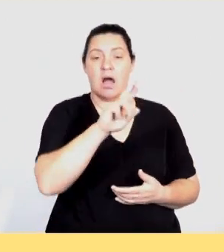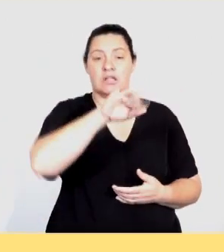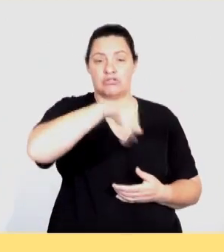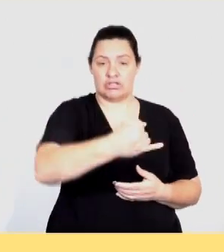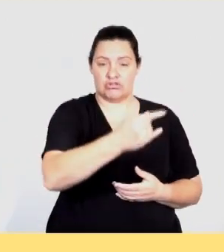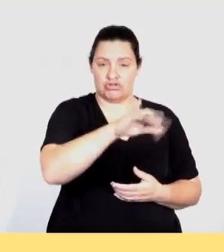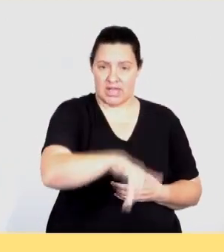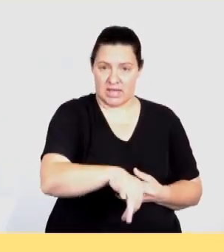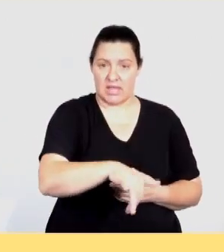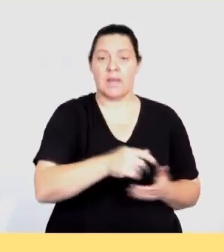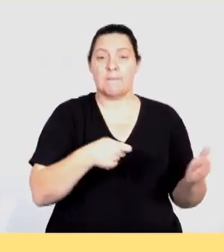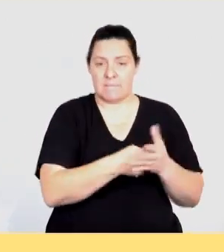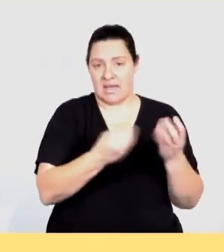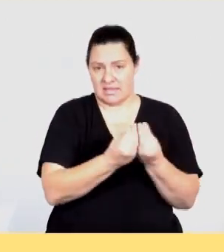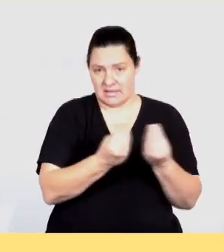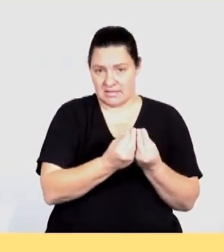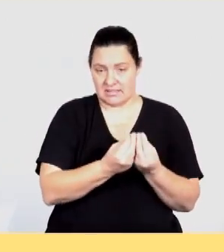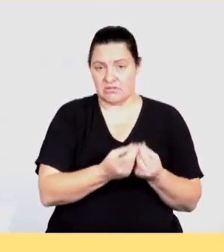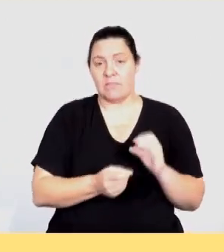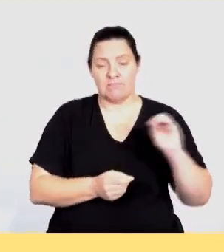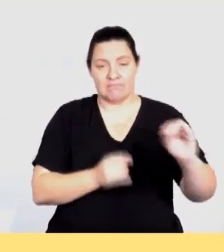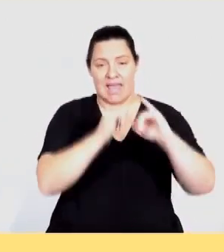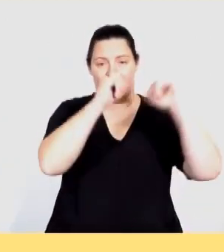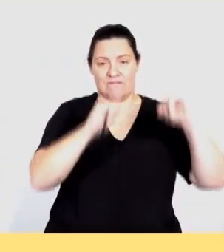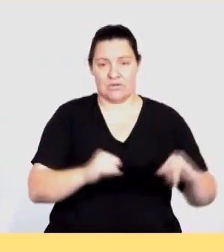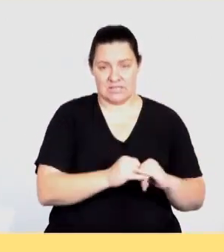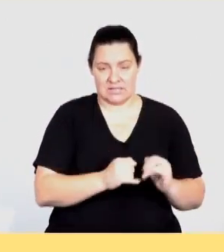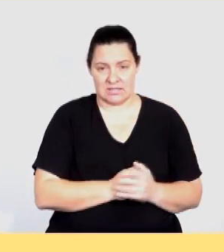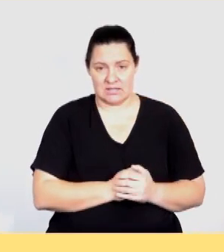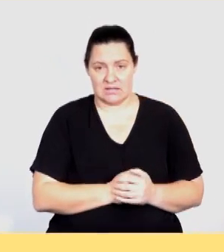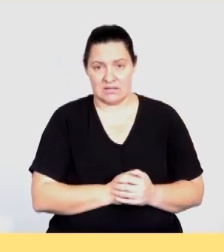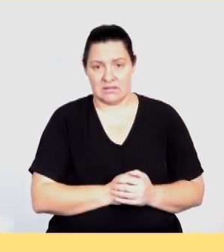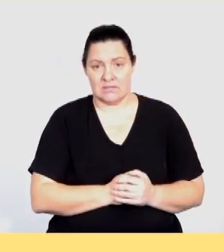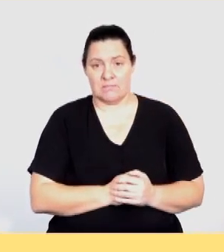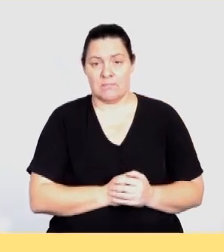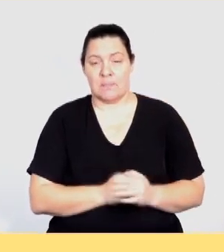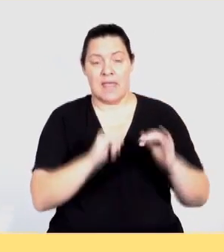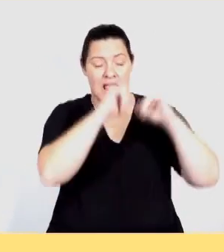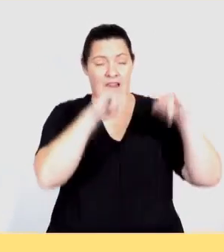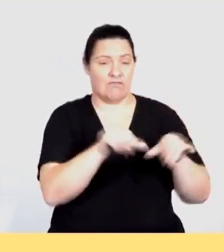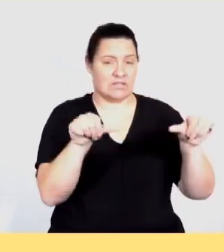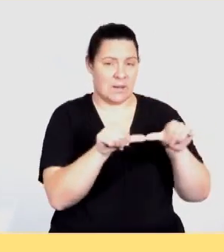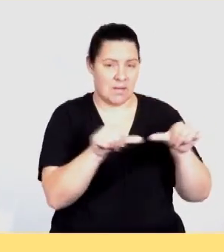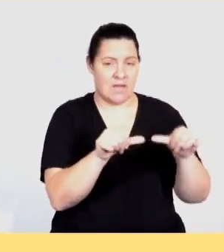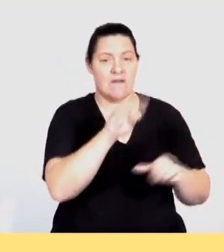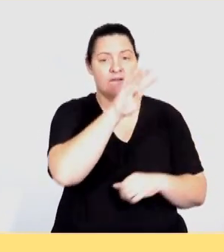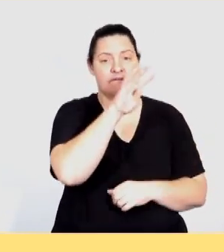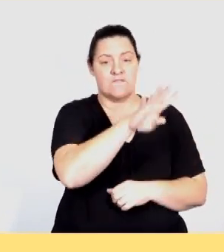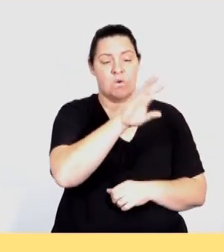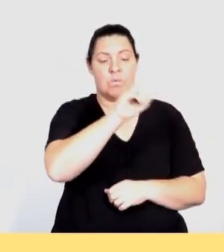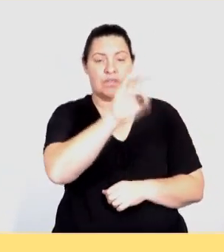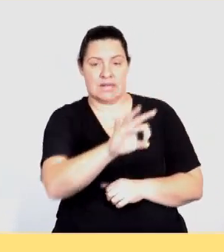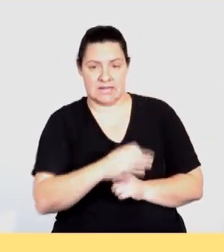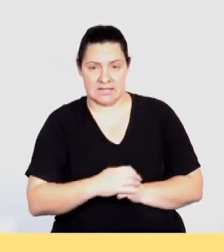told that RJ bought goods. So I'm coming here. It's going to be invoice. It's going to be invoice